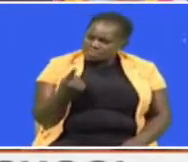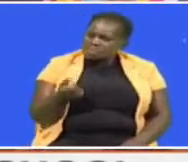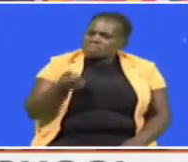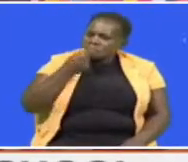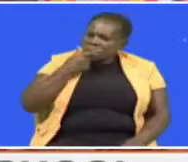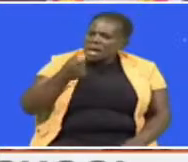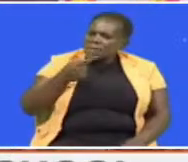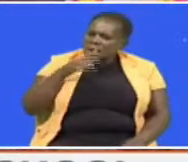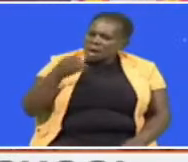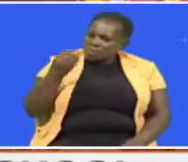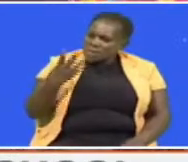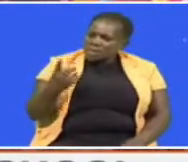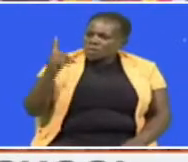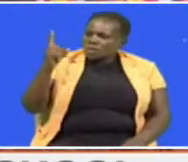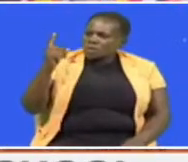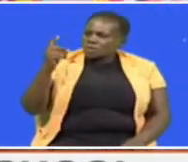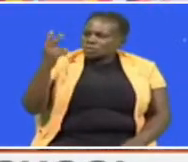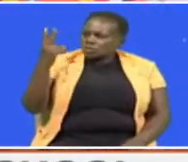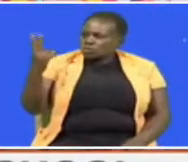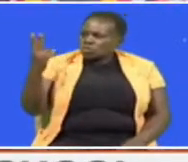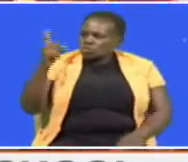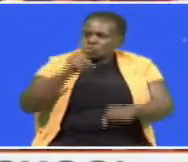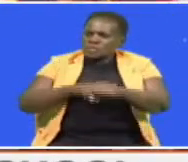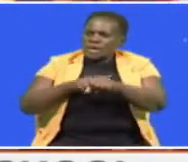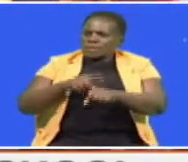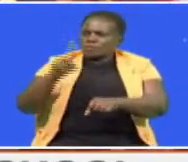yende kunyo dawa siku moja mara.